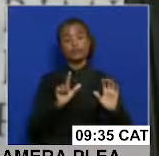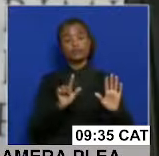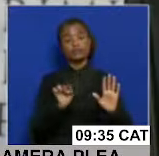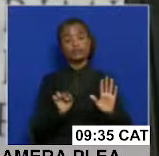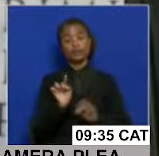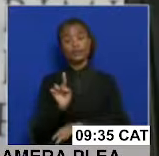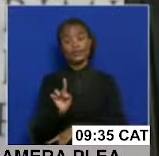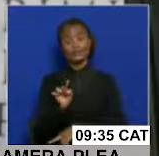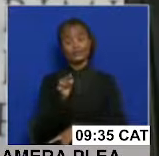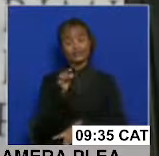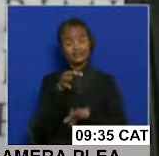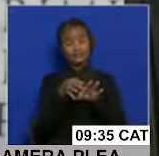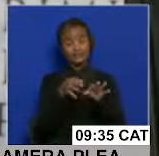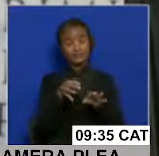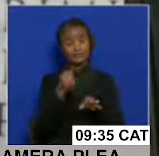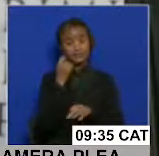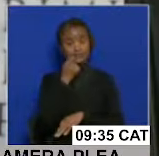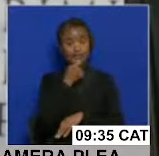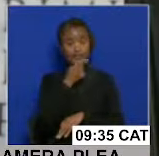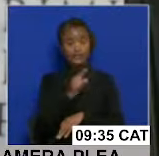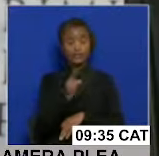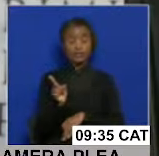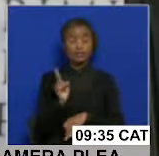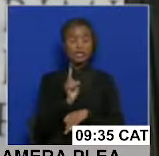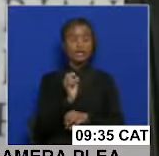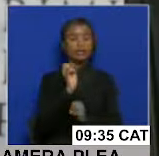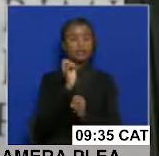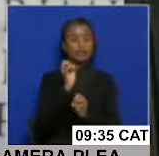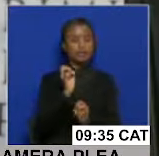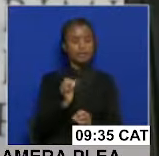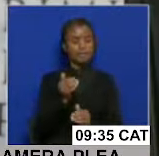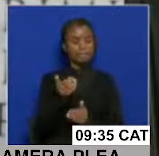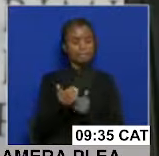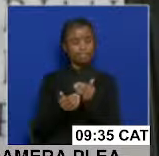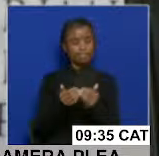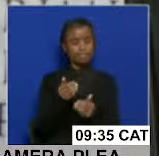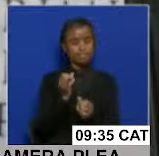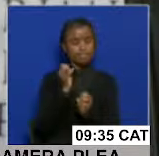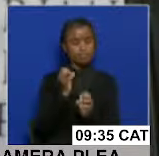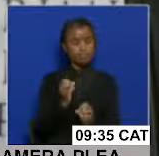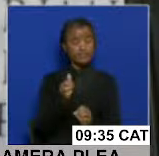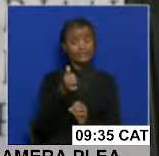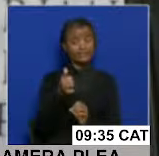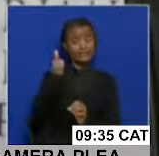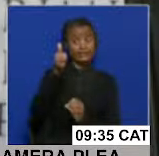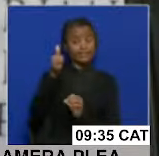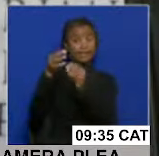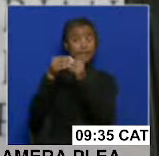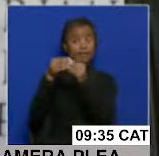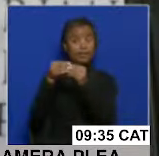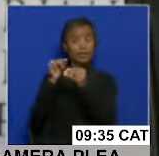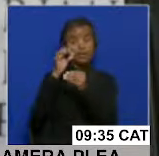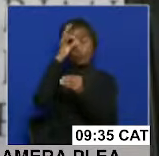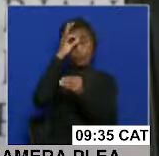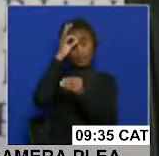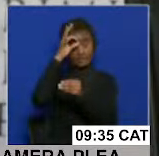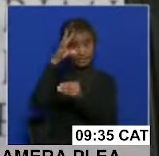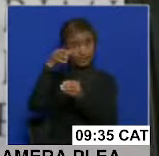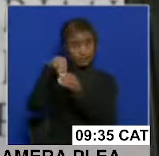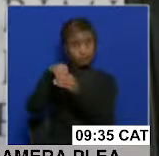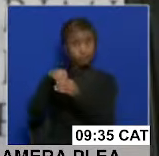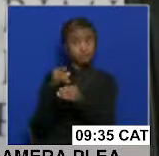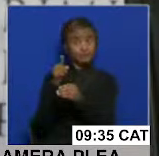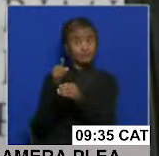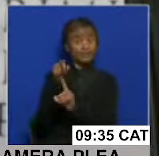the course of her testimony, she'll identify senior member of the police force who has been implicated already in